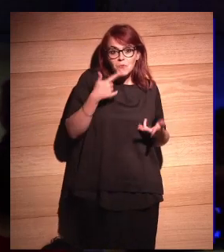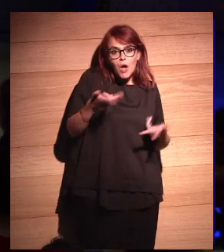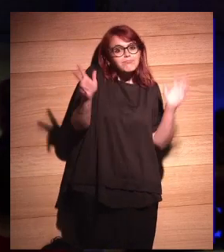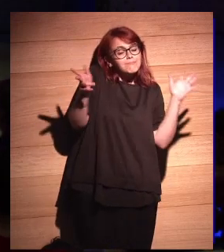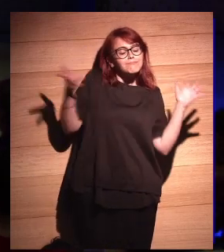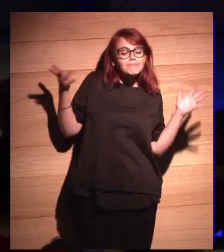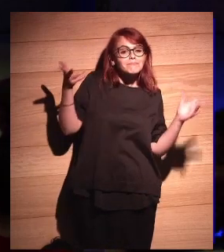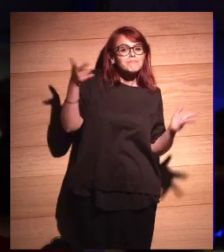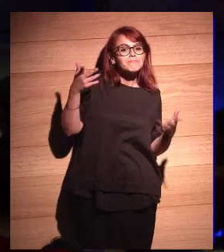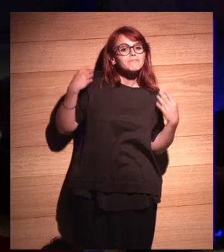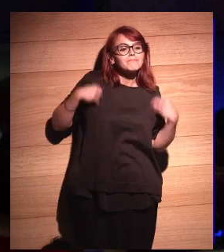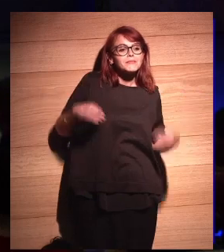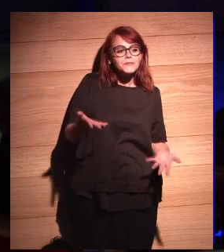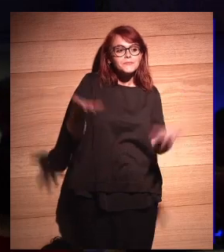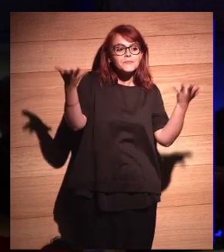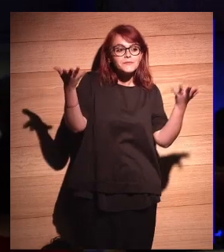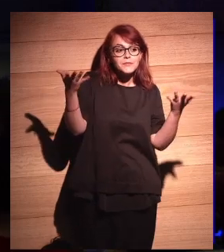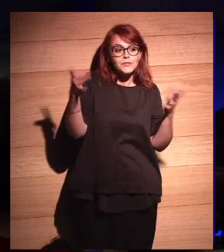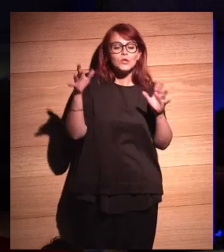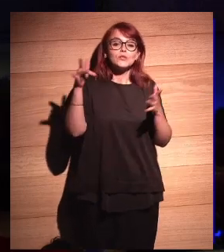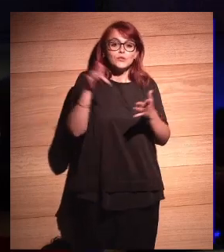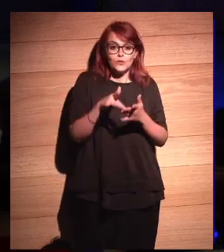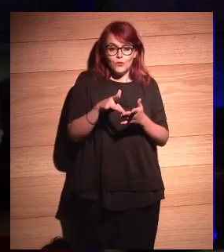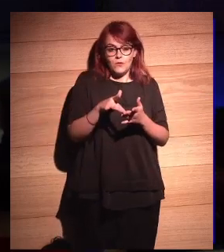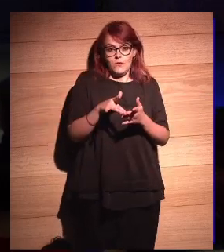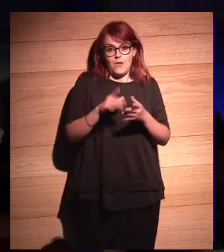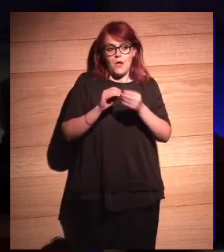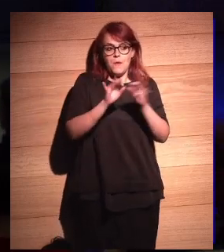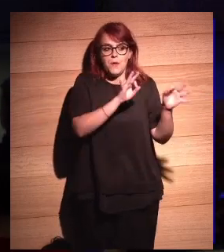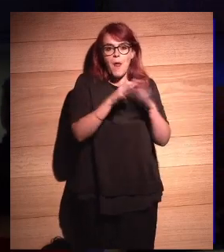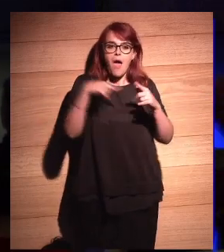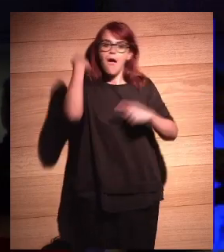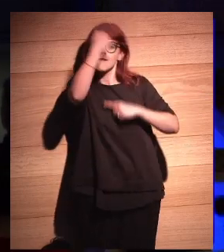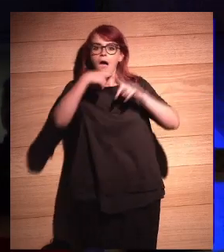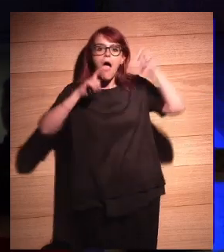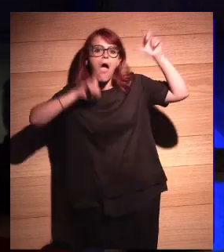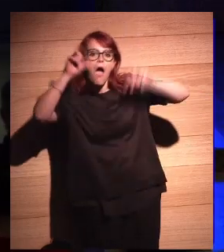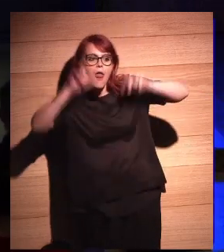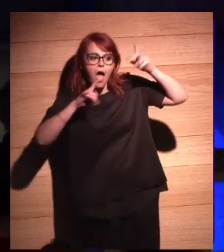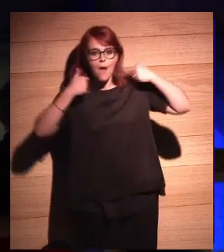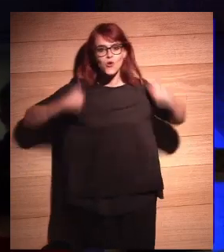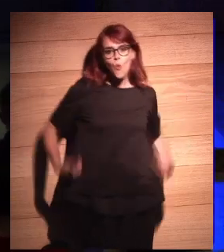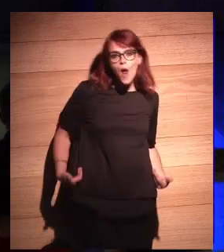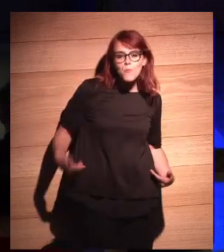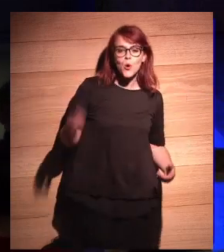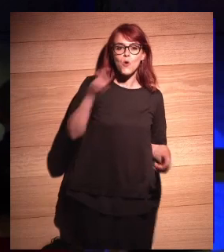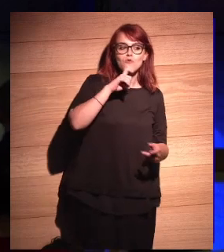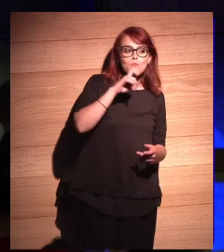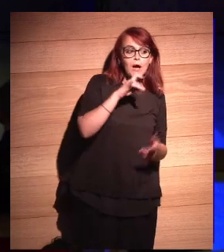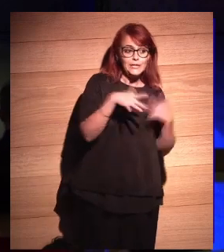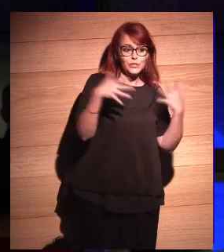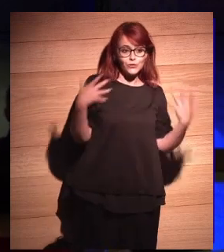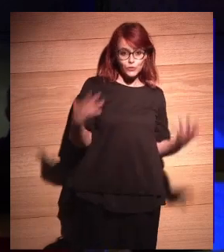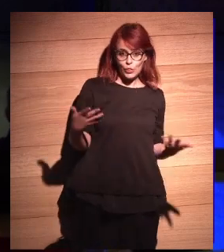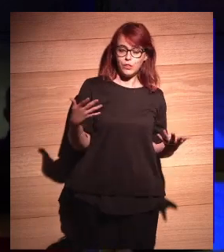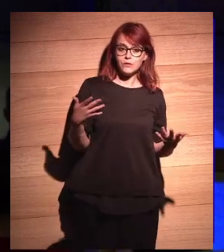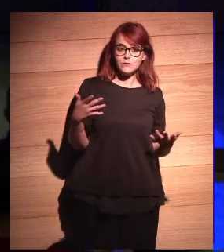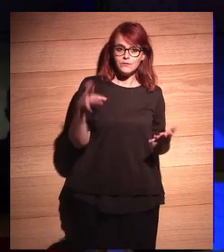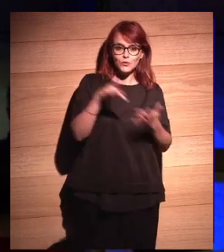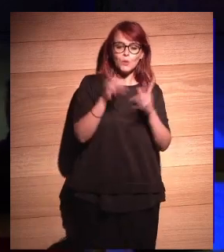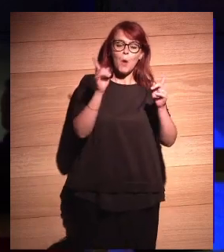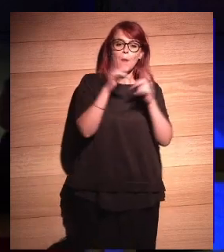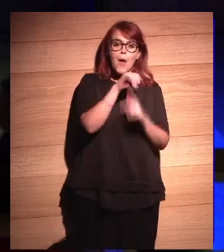and not being able to perform with my face and with my body. But luckily, I wasn't the